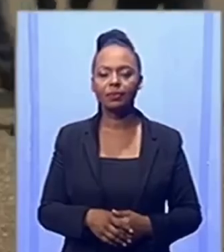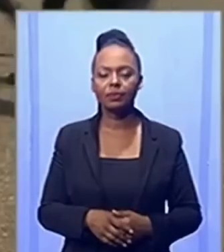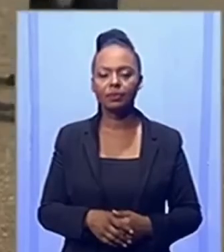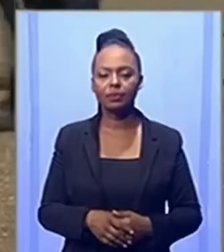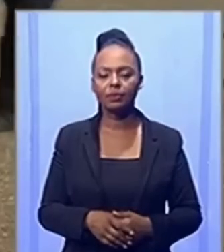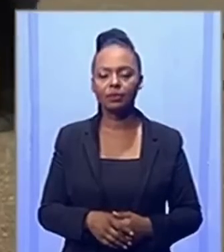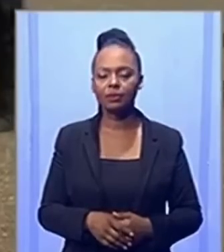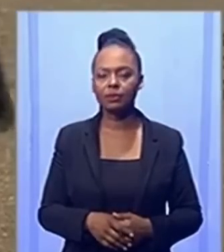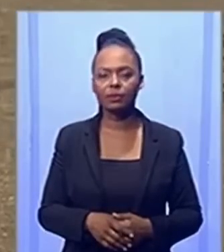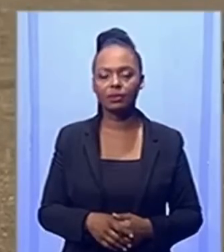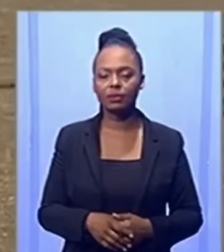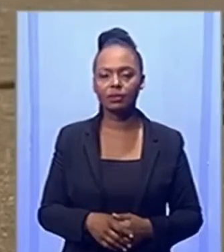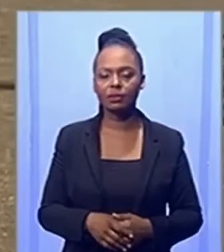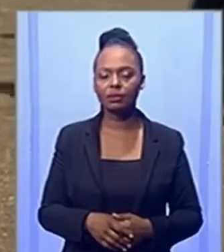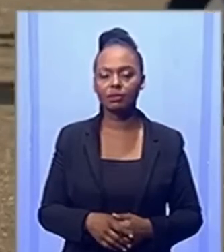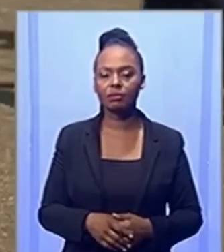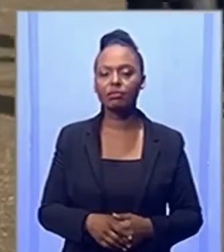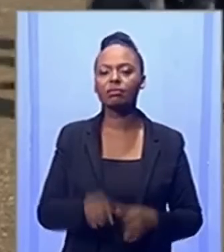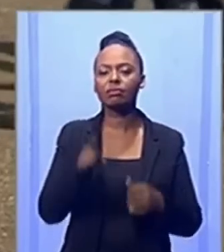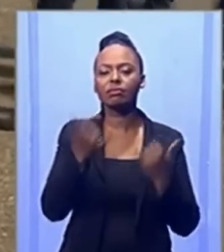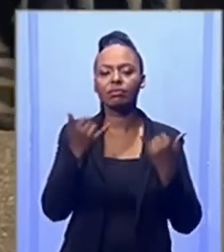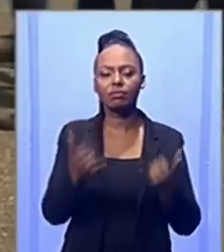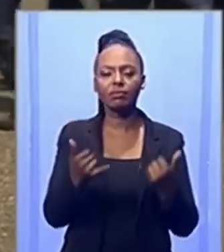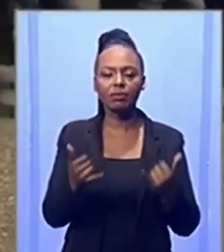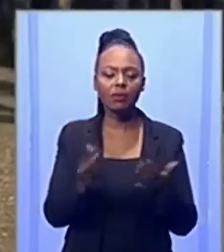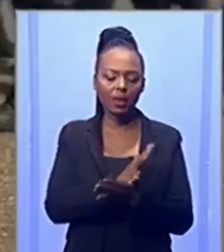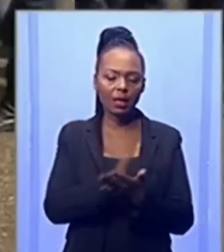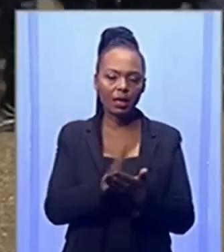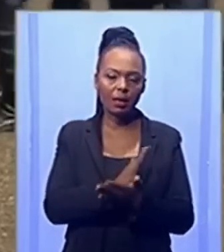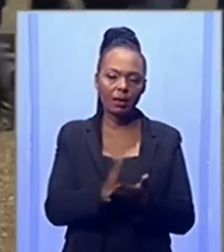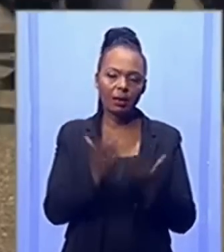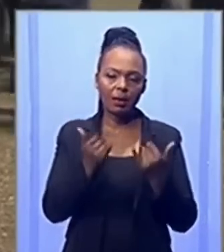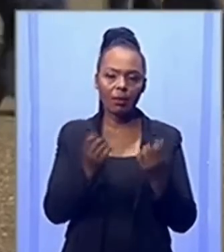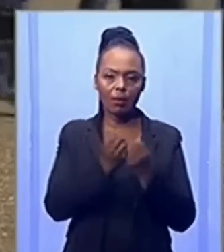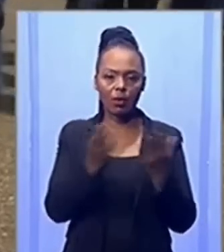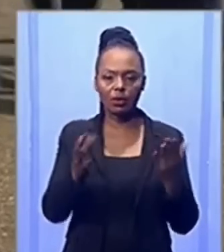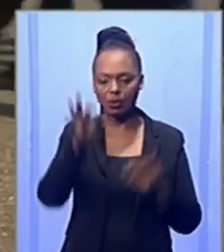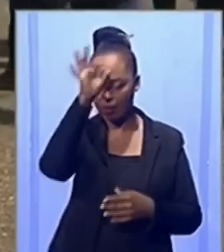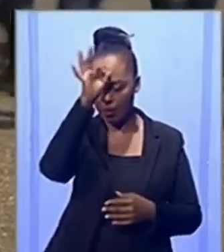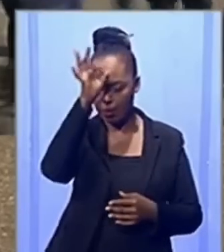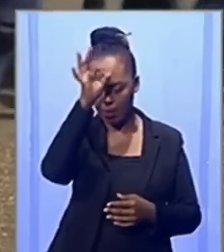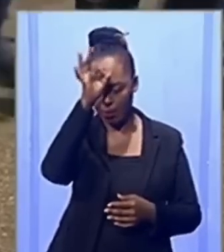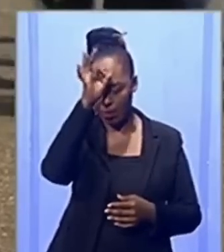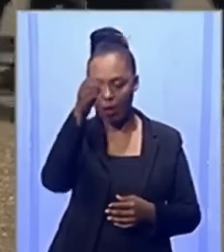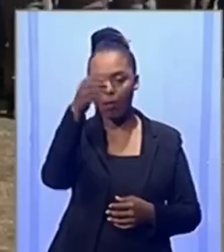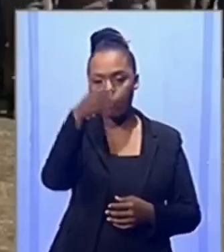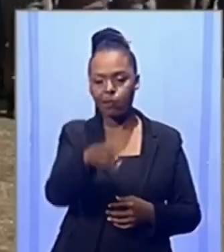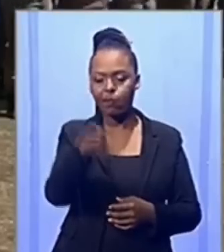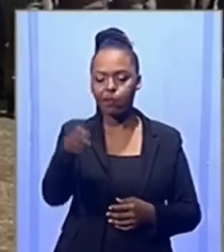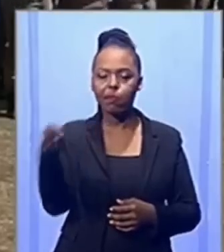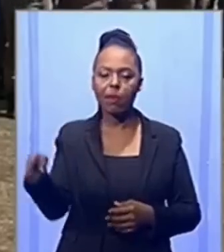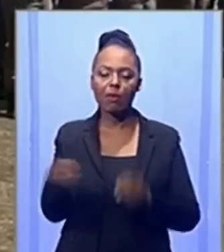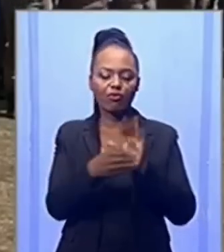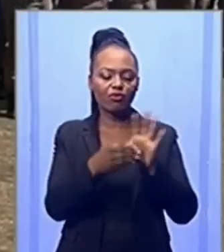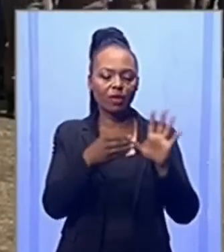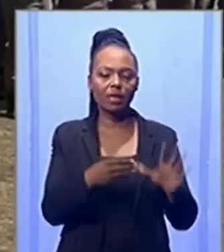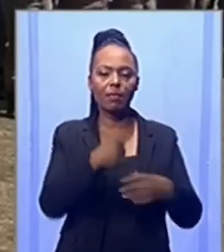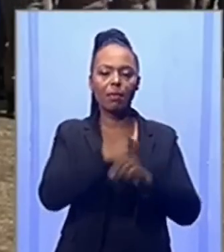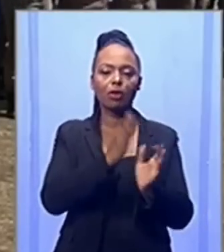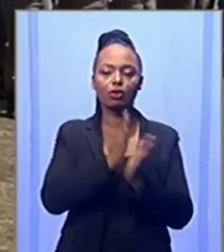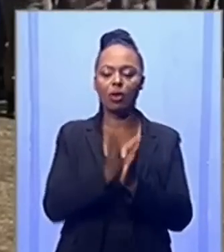Bana ke bahlanka ba sepolesa ho tswa makaleng ohle a toka ba seng ba rometswe sebokeng sa BRICS ho netefatsa tshireletso le